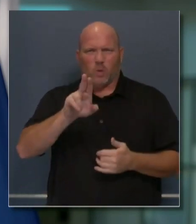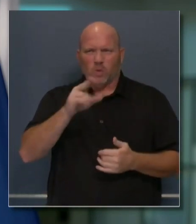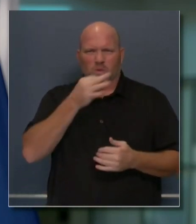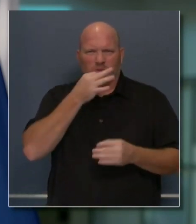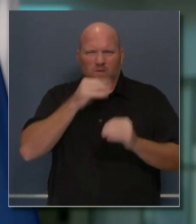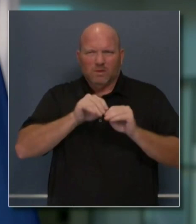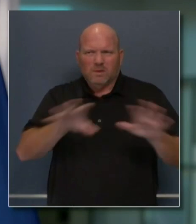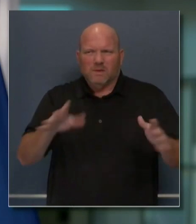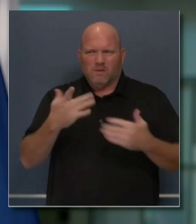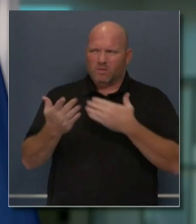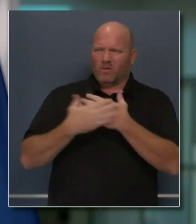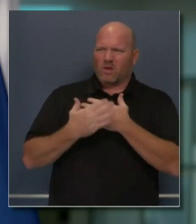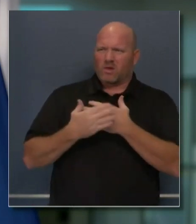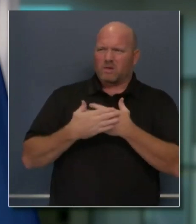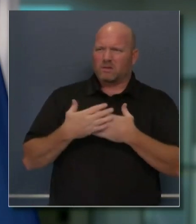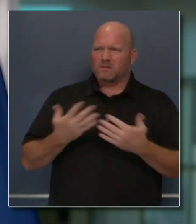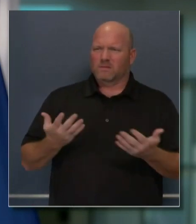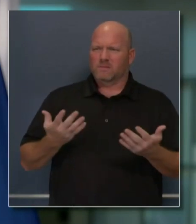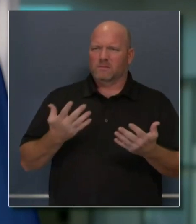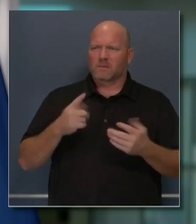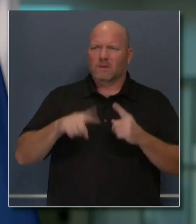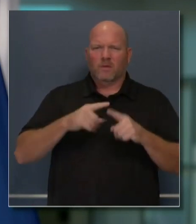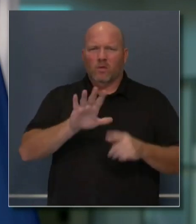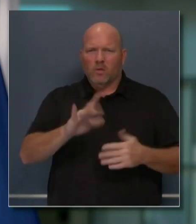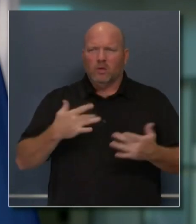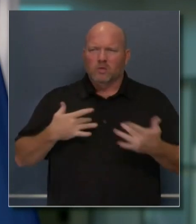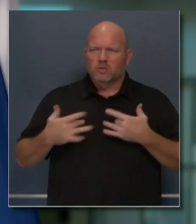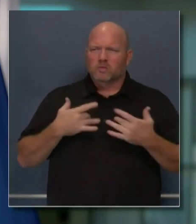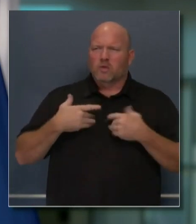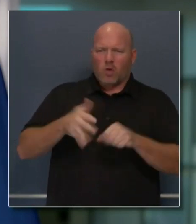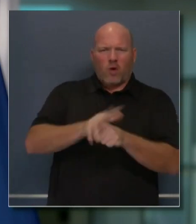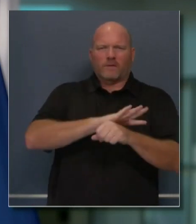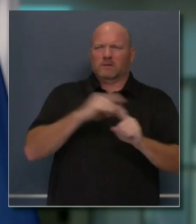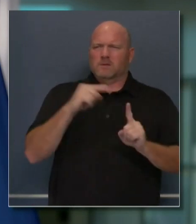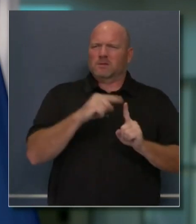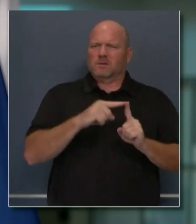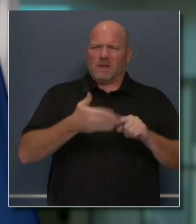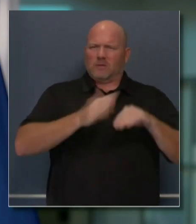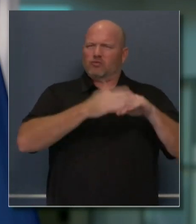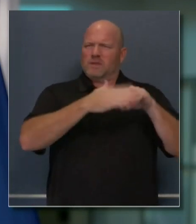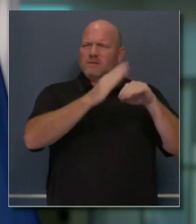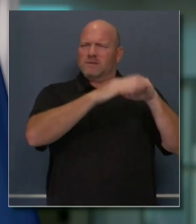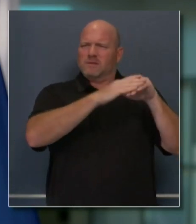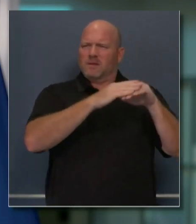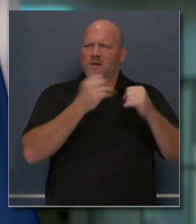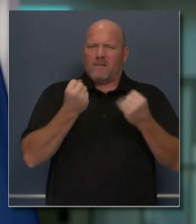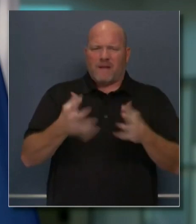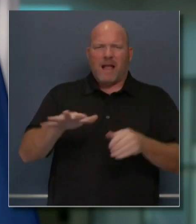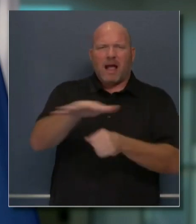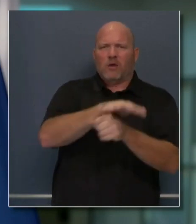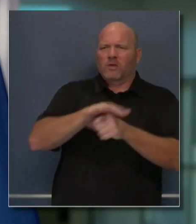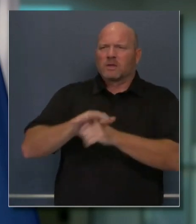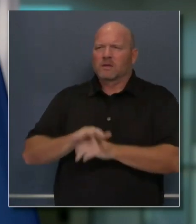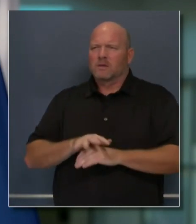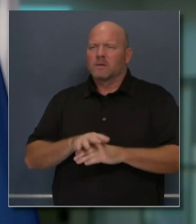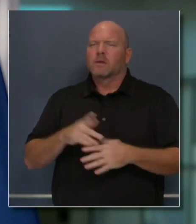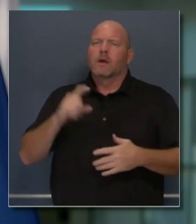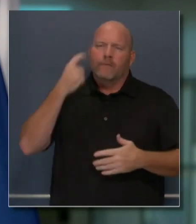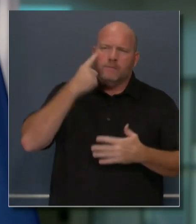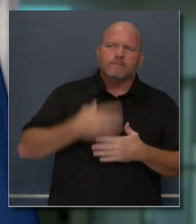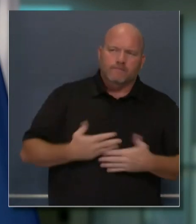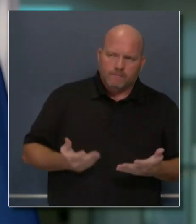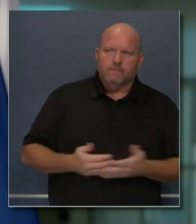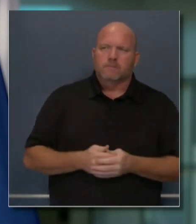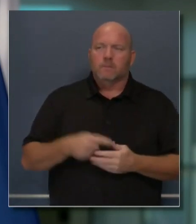about concerning signs of coronavirus case increases in many areas? Yeah, I think in some respects you answered